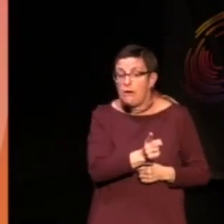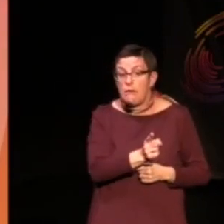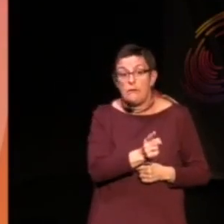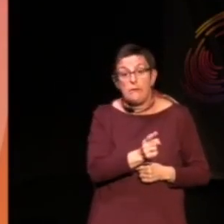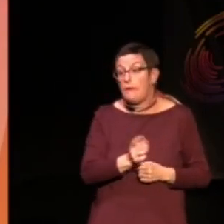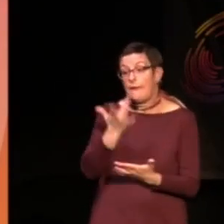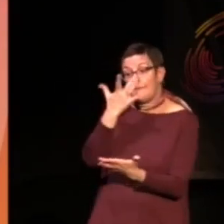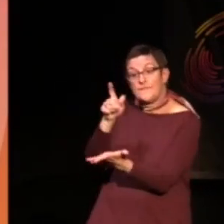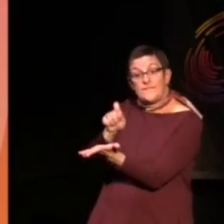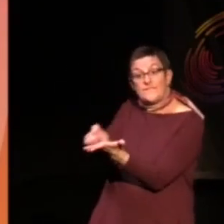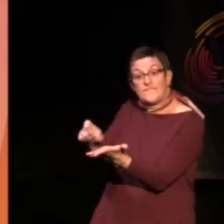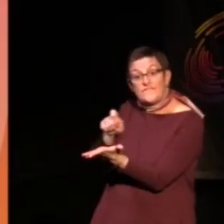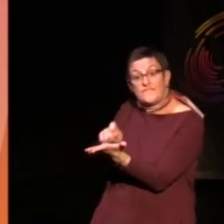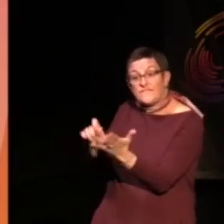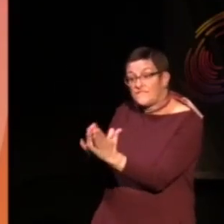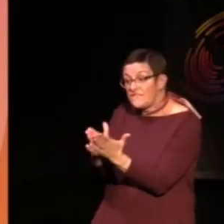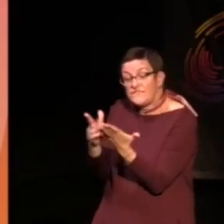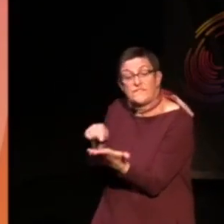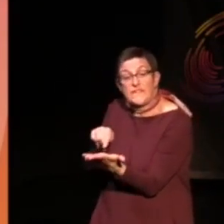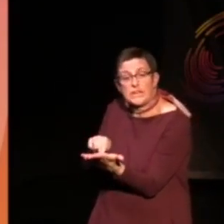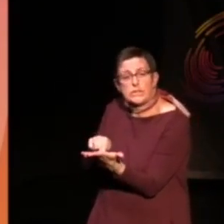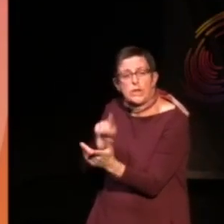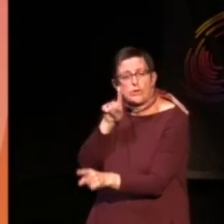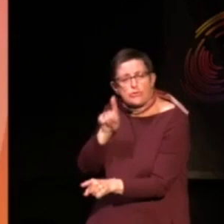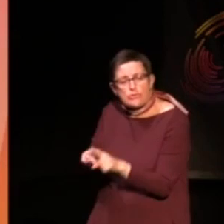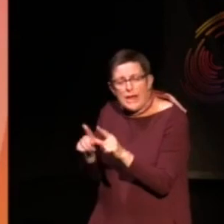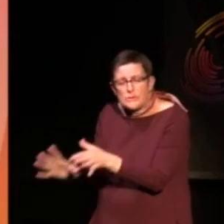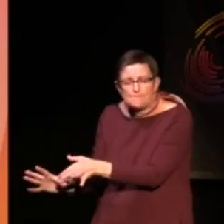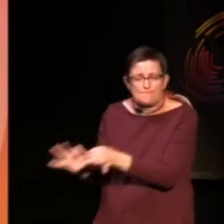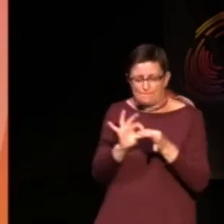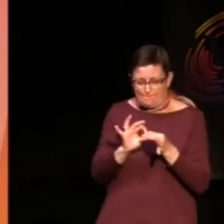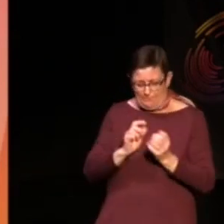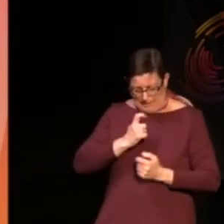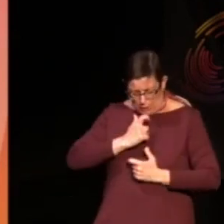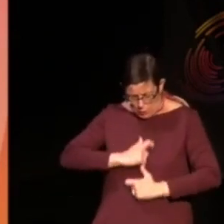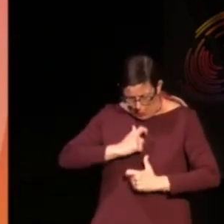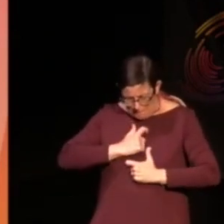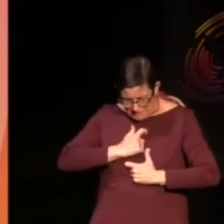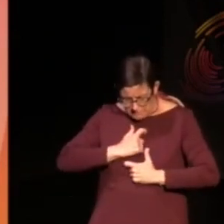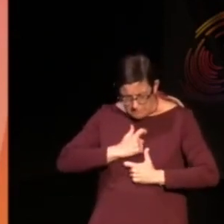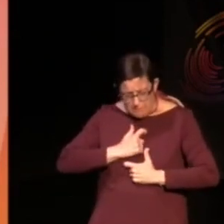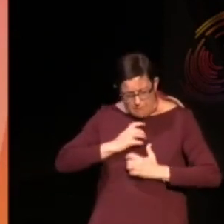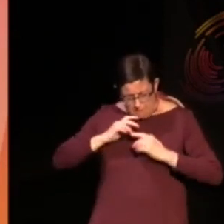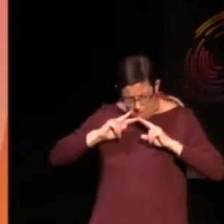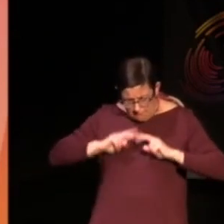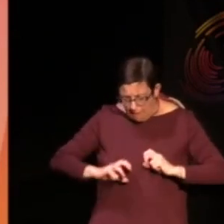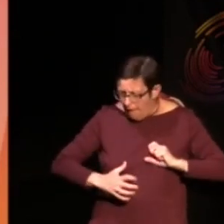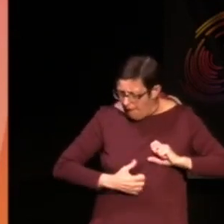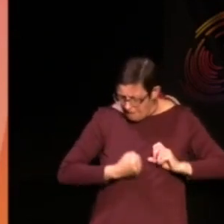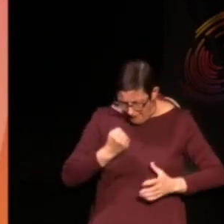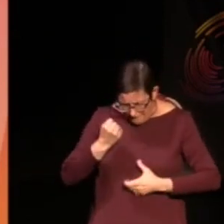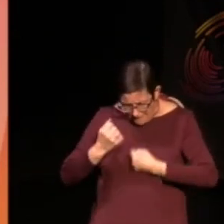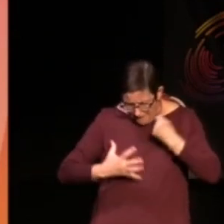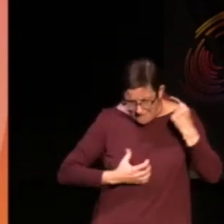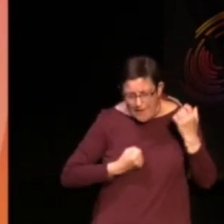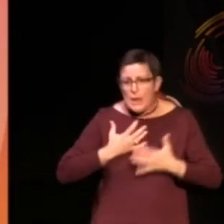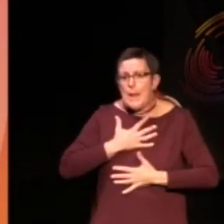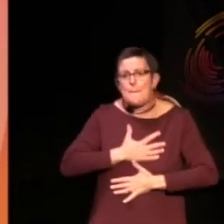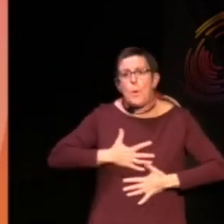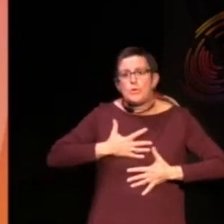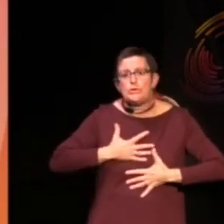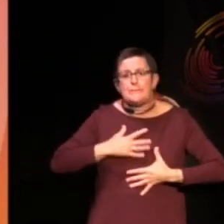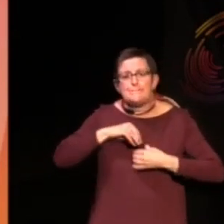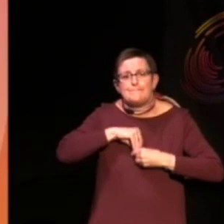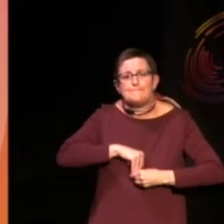fiction, in my opinion, tries to rehumanize people who have been dehumanized. And in that regard,